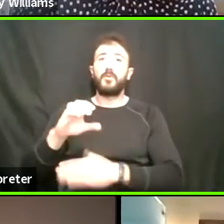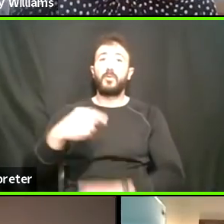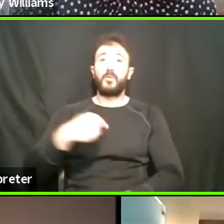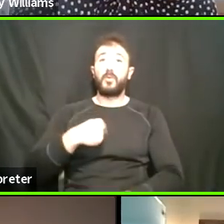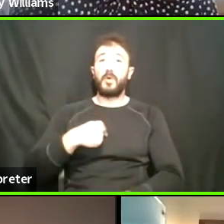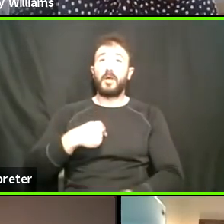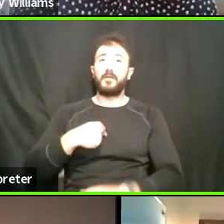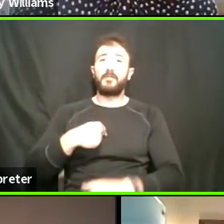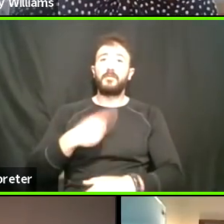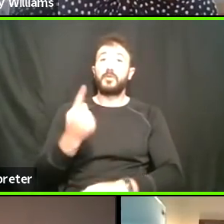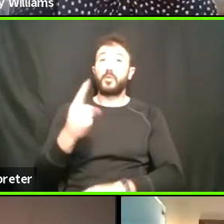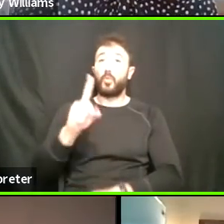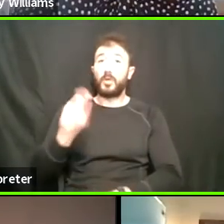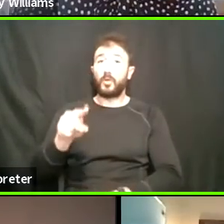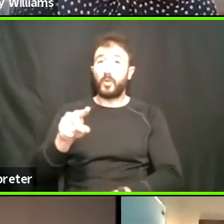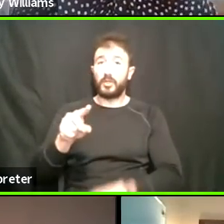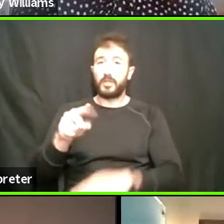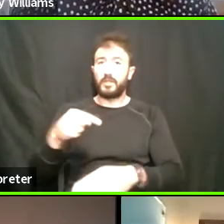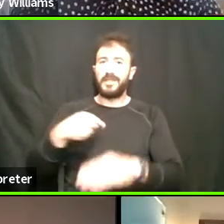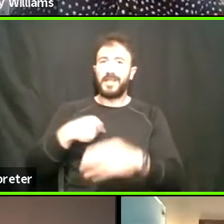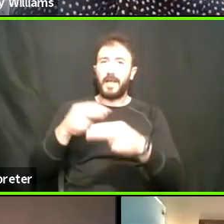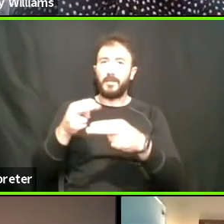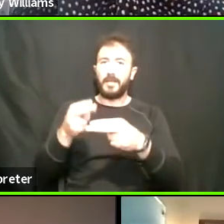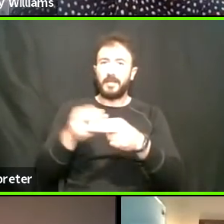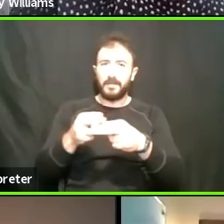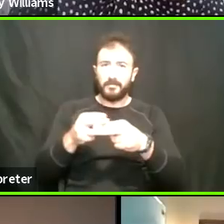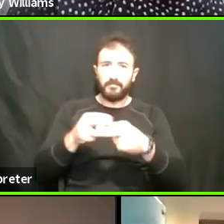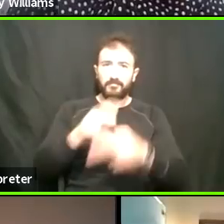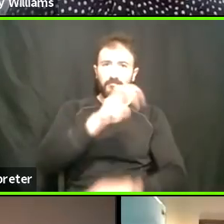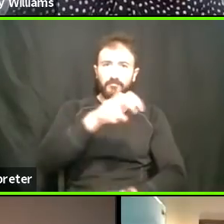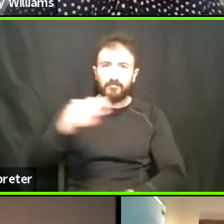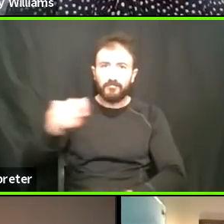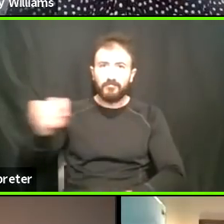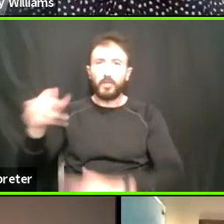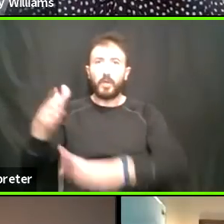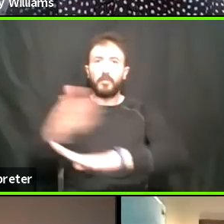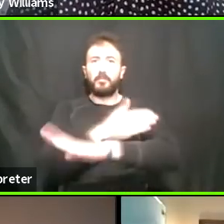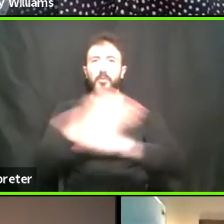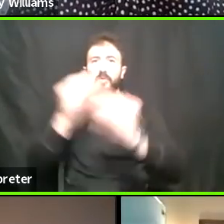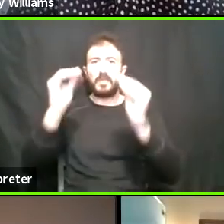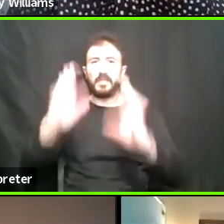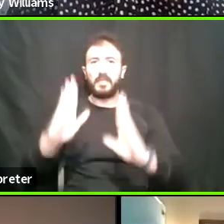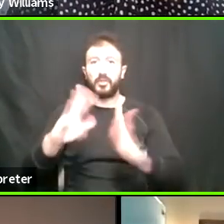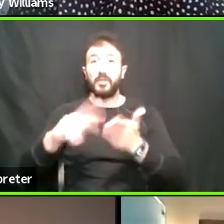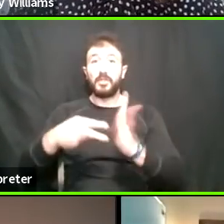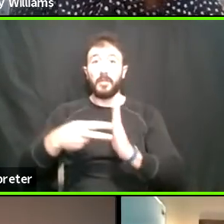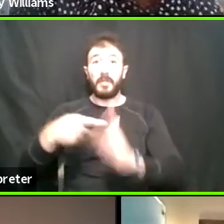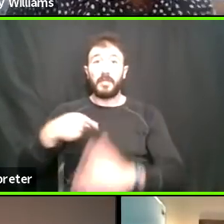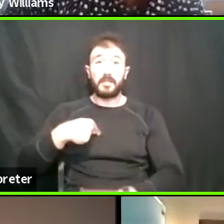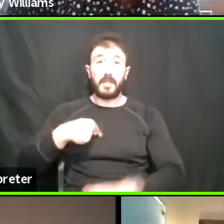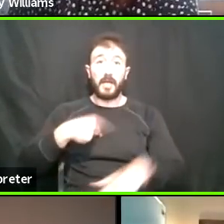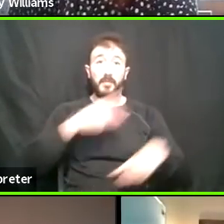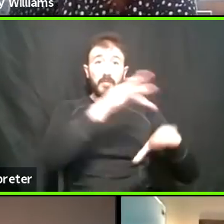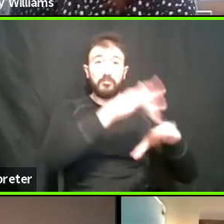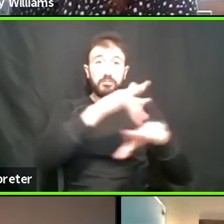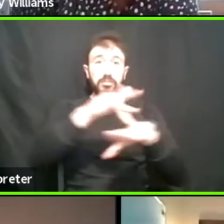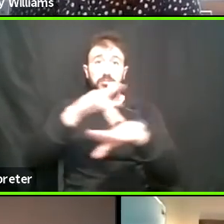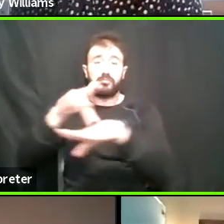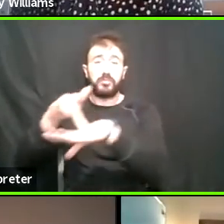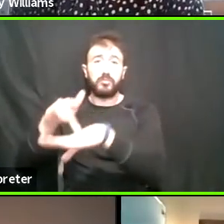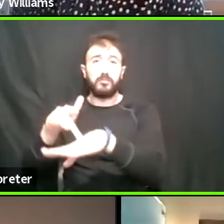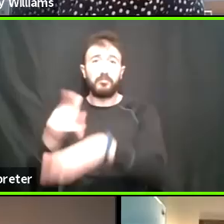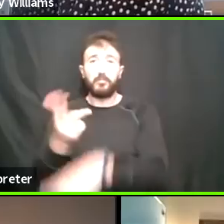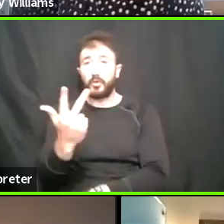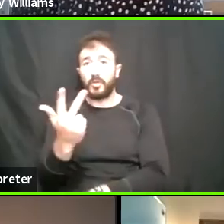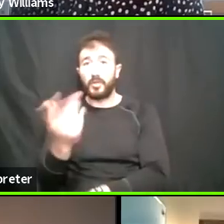between 3 or 4 buildings in a day. Will each building know that I've completed my Health Check app?